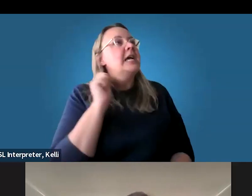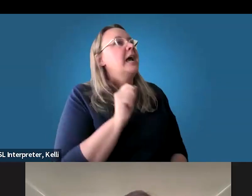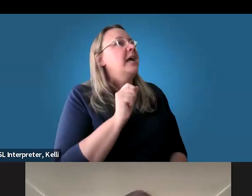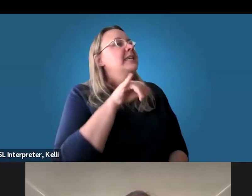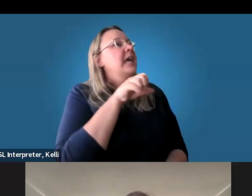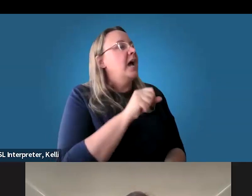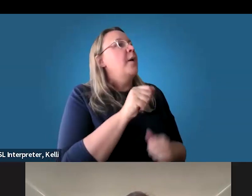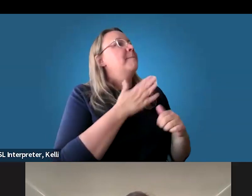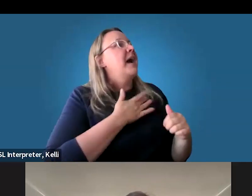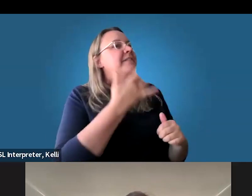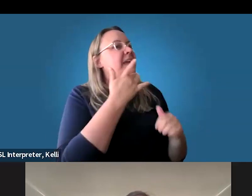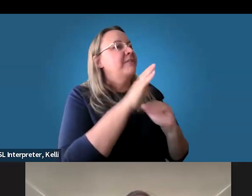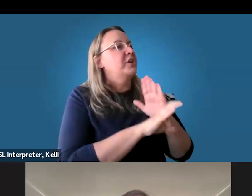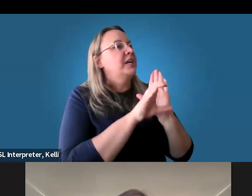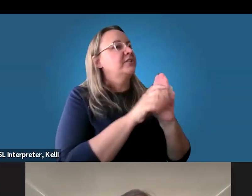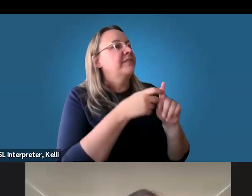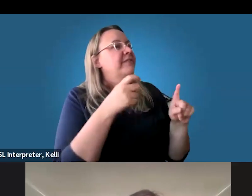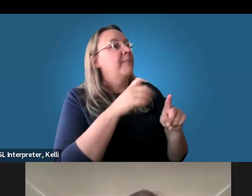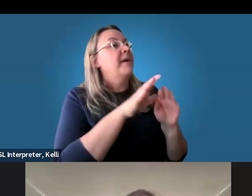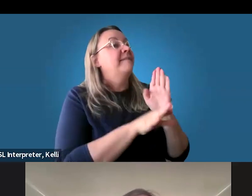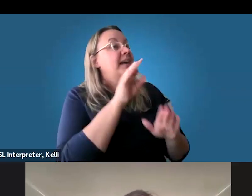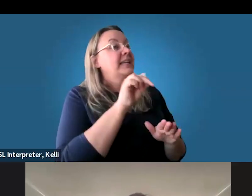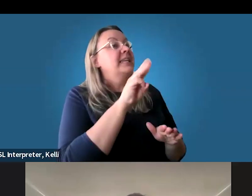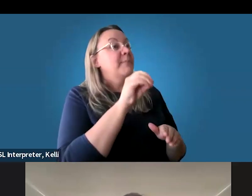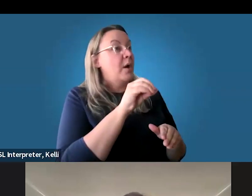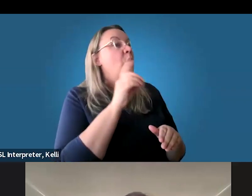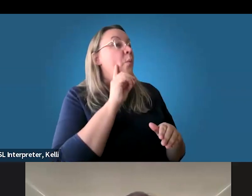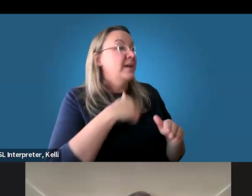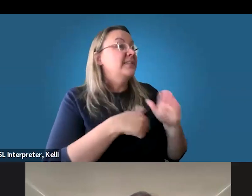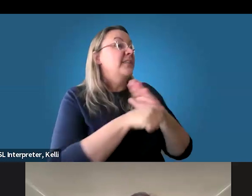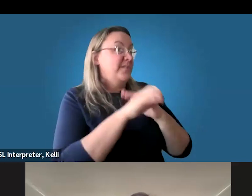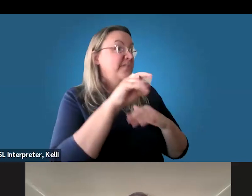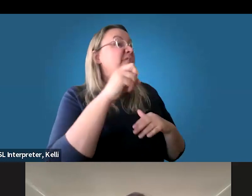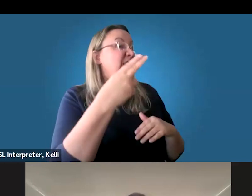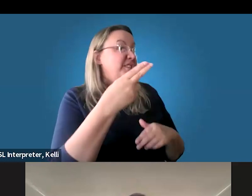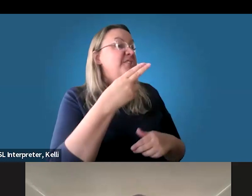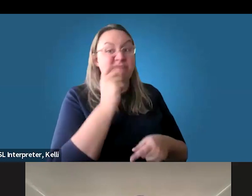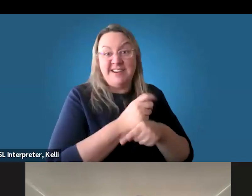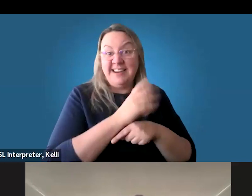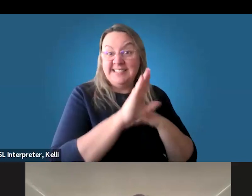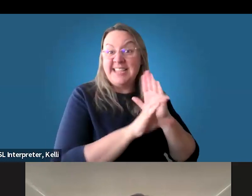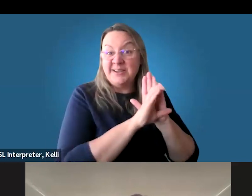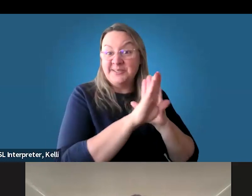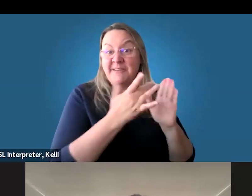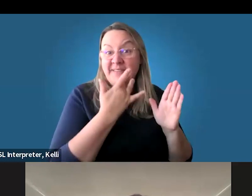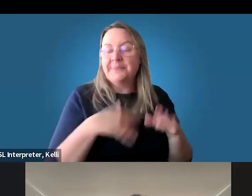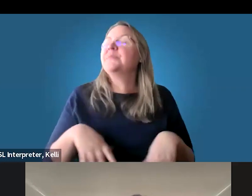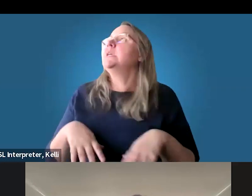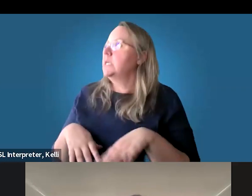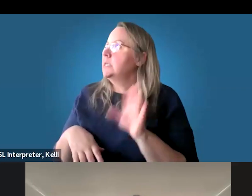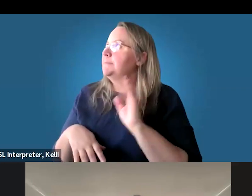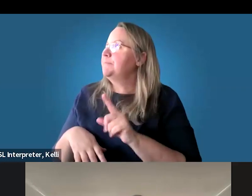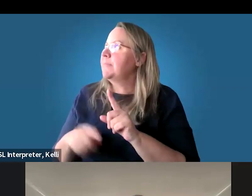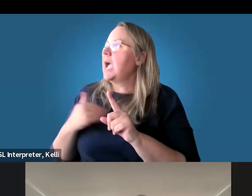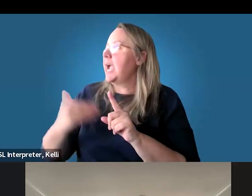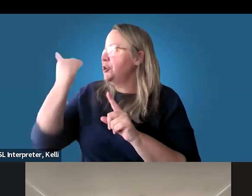Yeah, I know that my favorite character from Finding Nemo was the turtle, Crush, if I remember Mm, correctly. yep, yep.